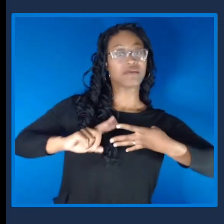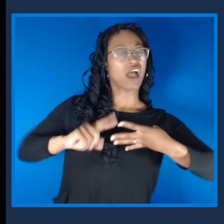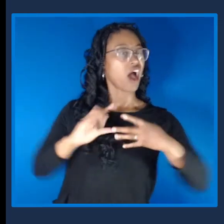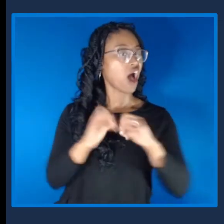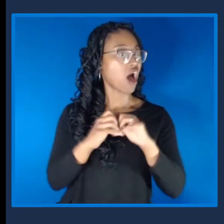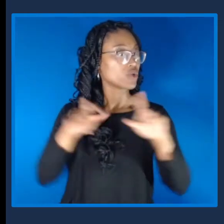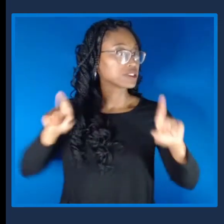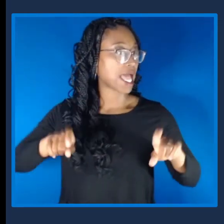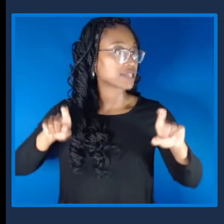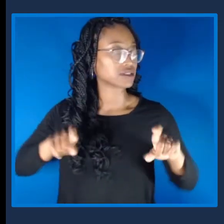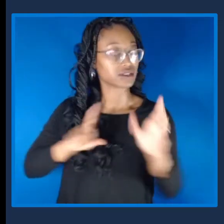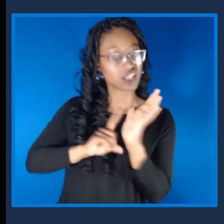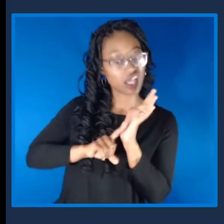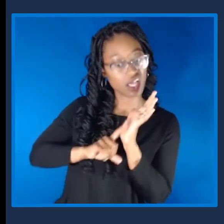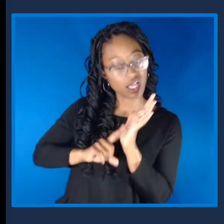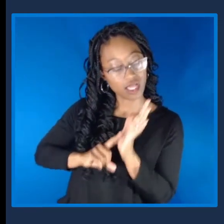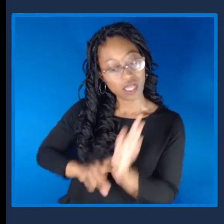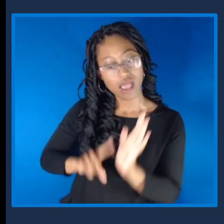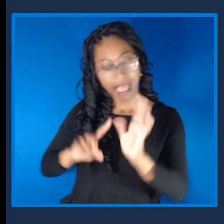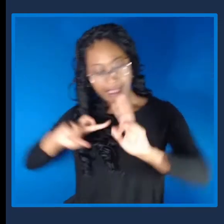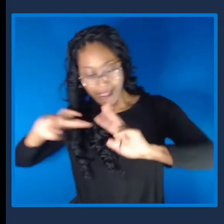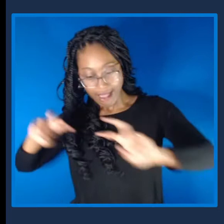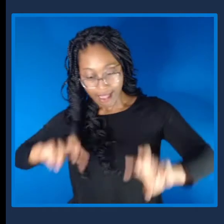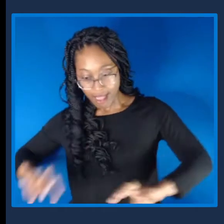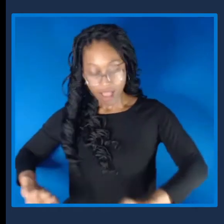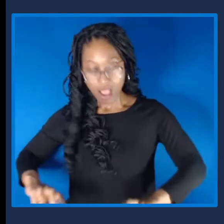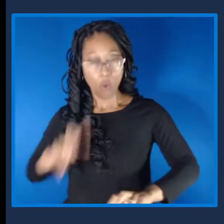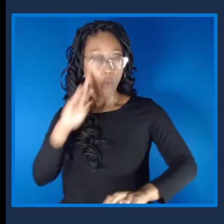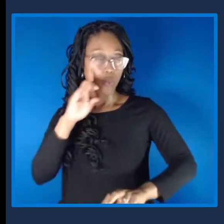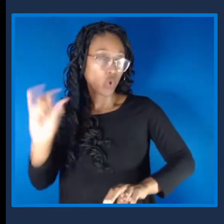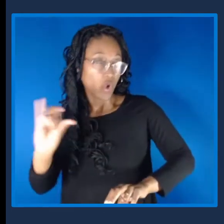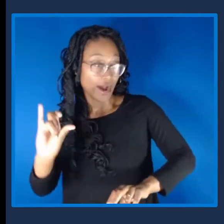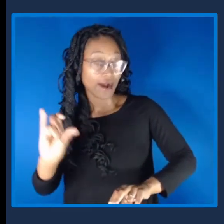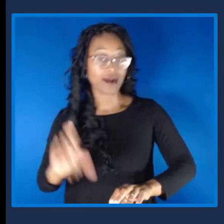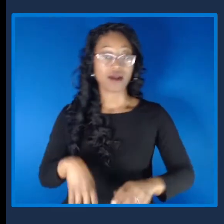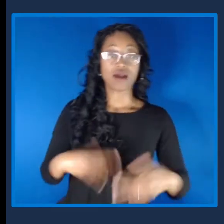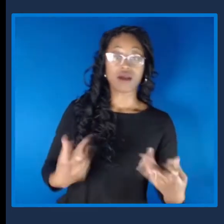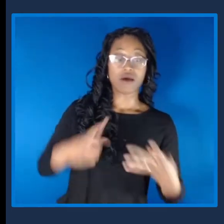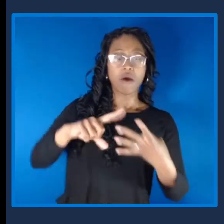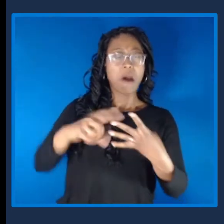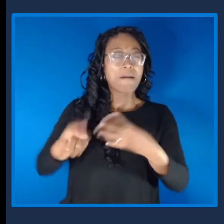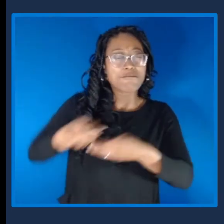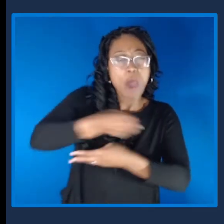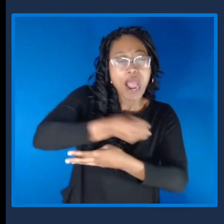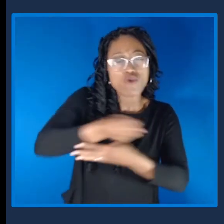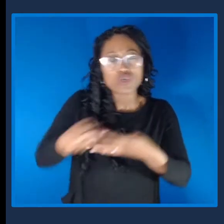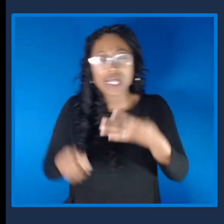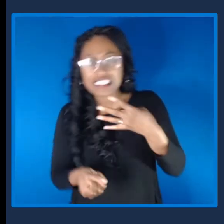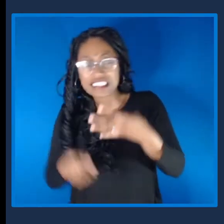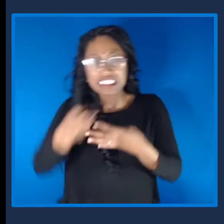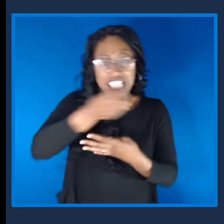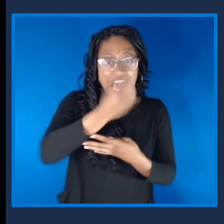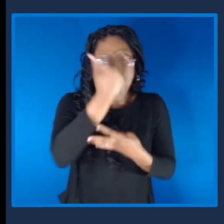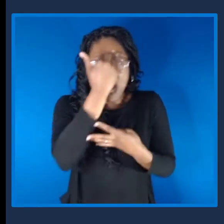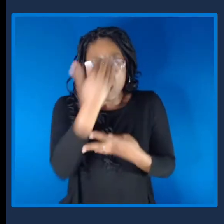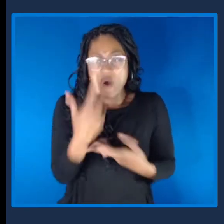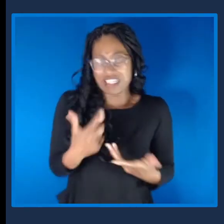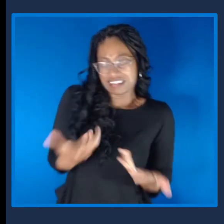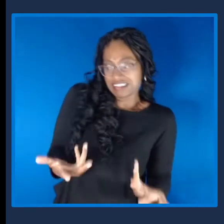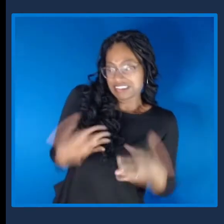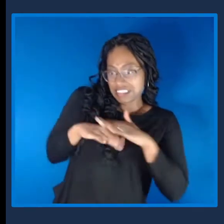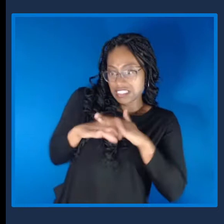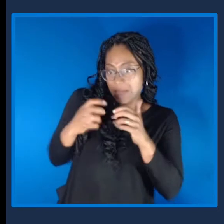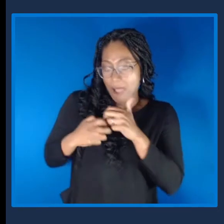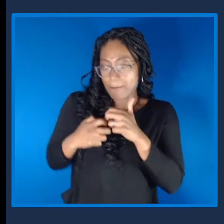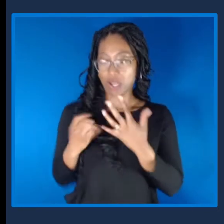an audit or get an assessment? What does that look like? How do we prioritize once we know that there are some accessibility problems that we need to